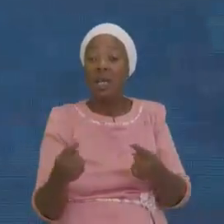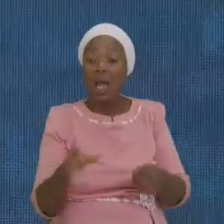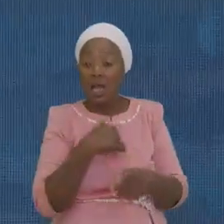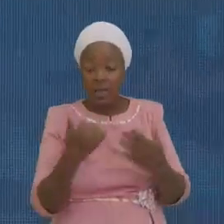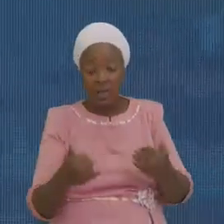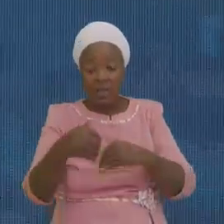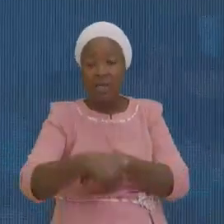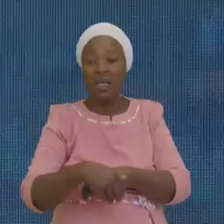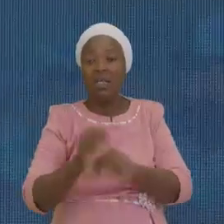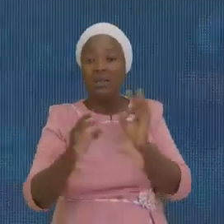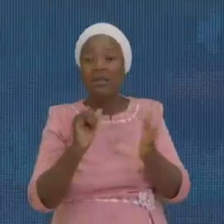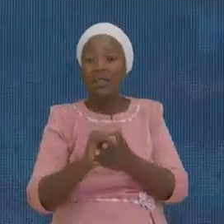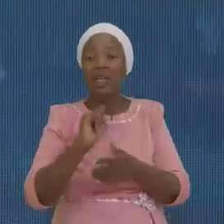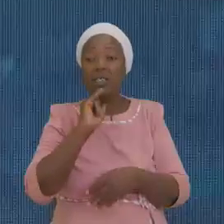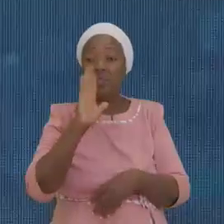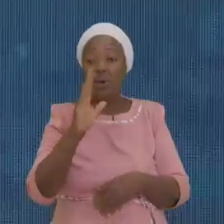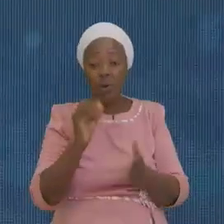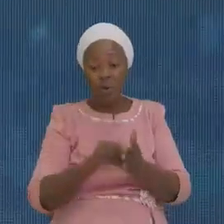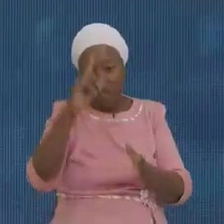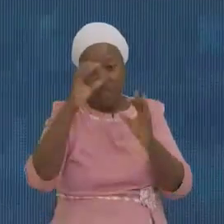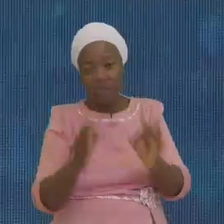that is your declaration,